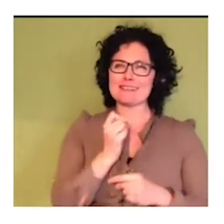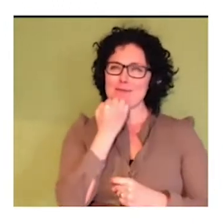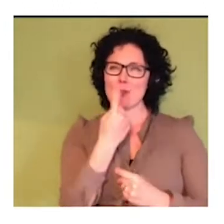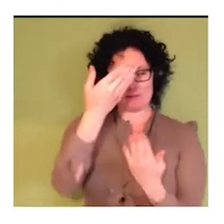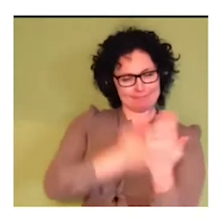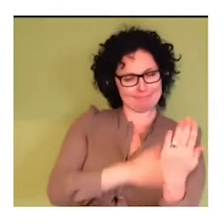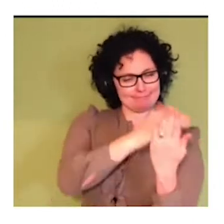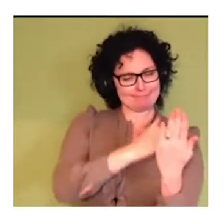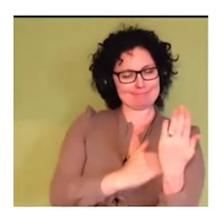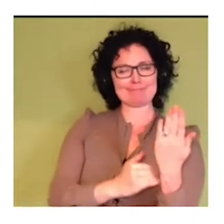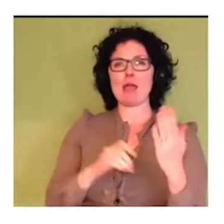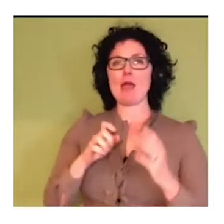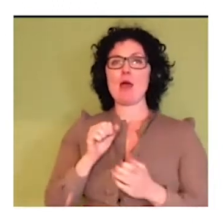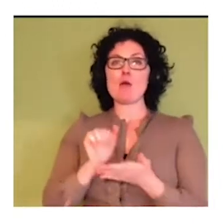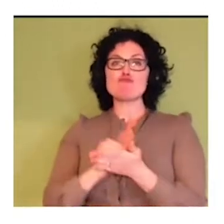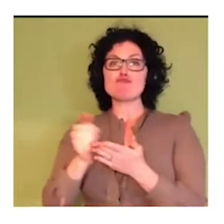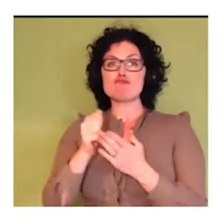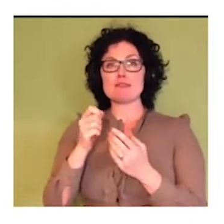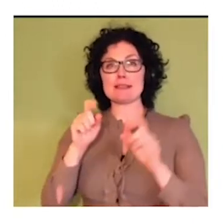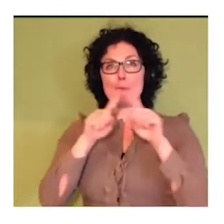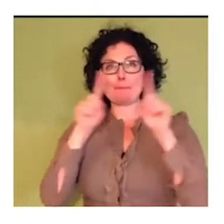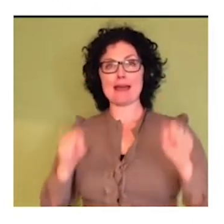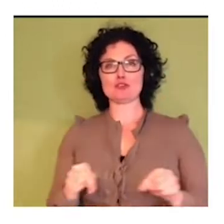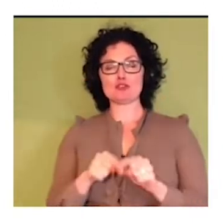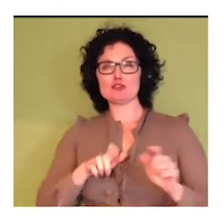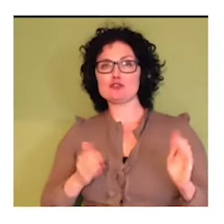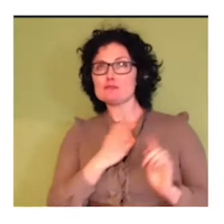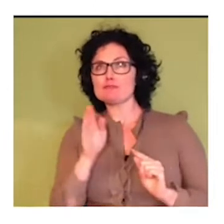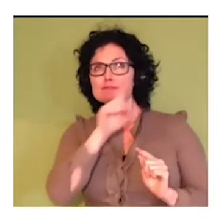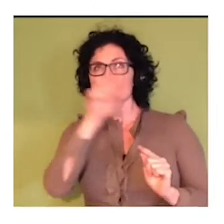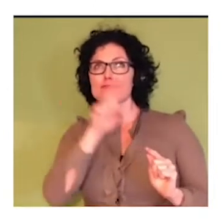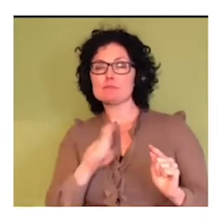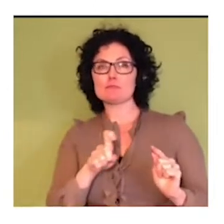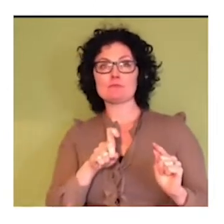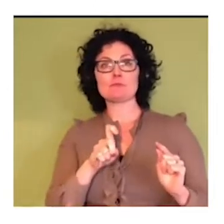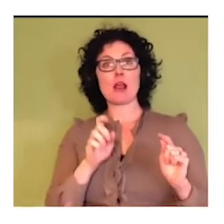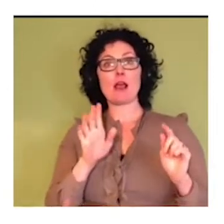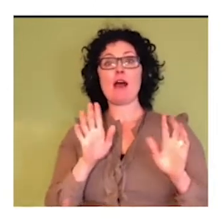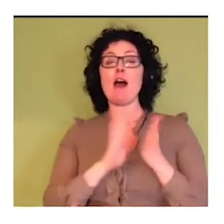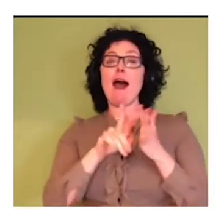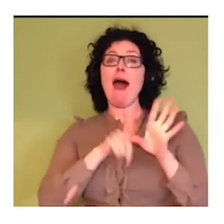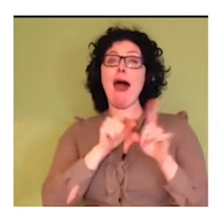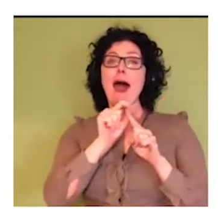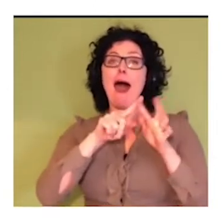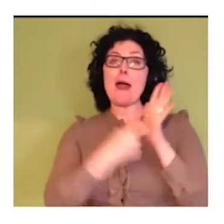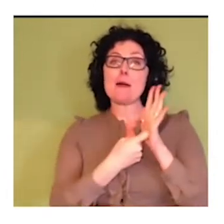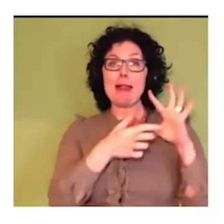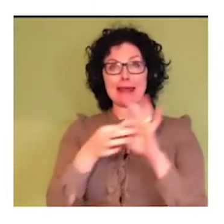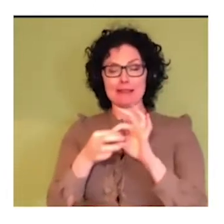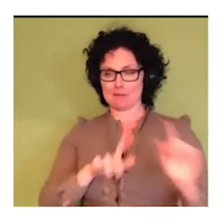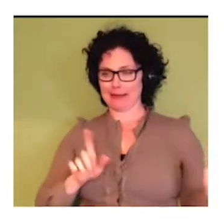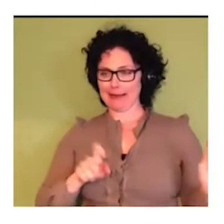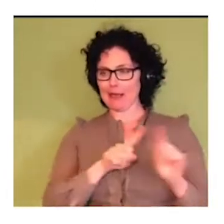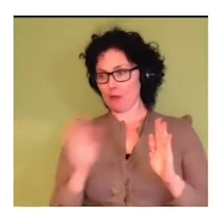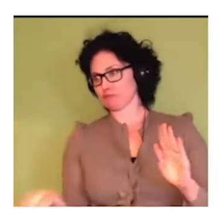navigation, the ability to use hyperlinks to jump around within a publication, and to endnotes. It provides